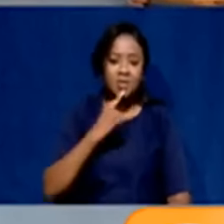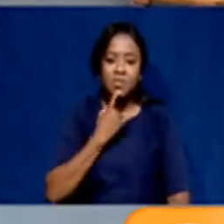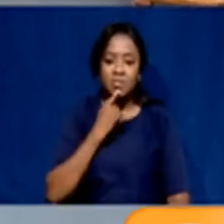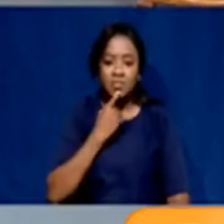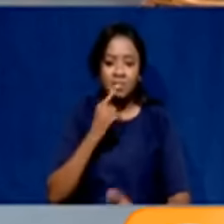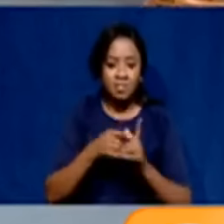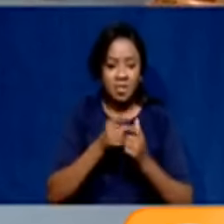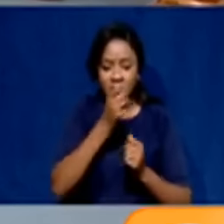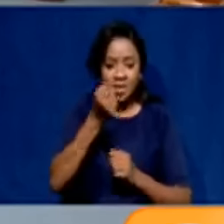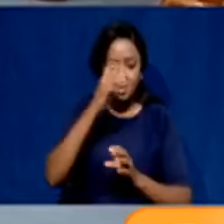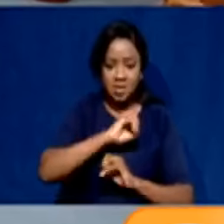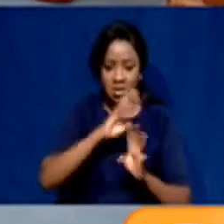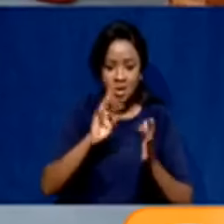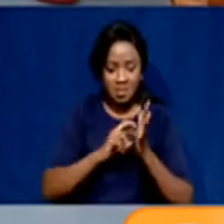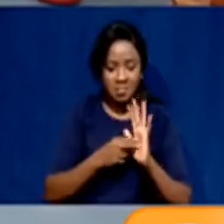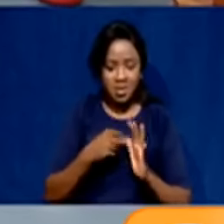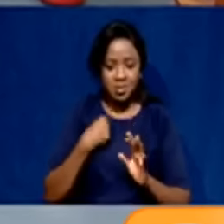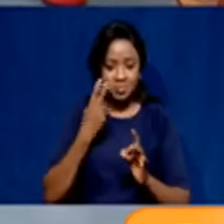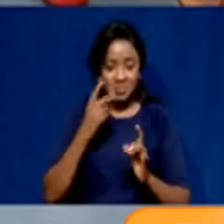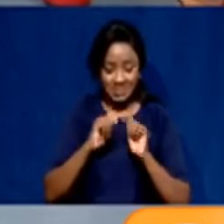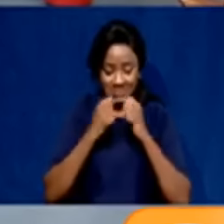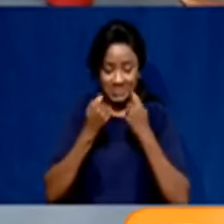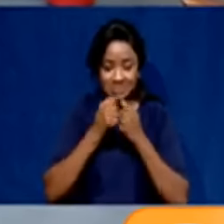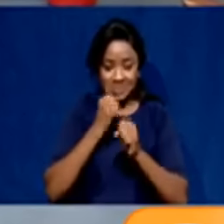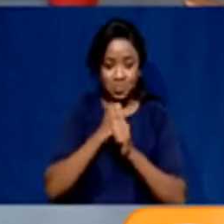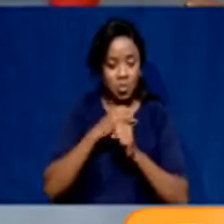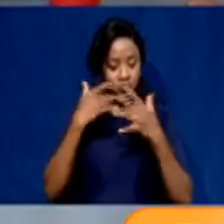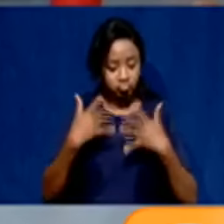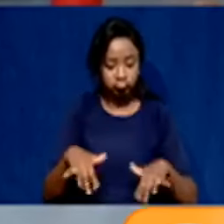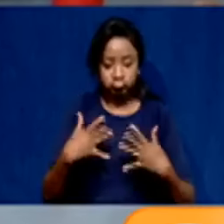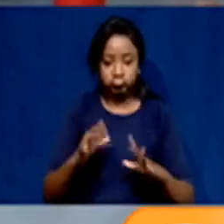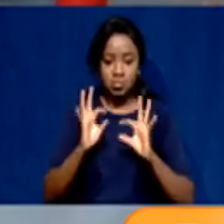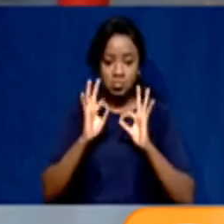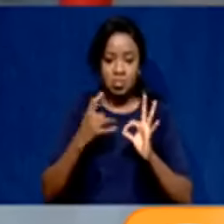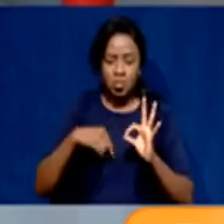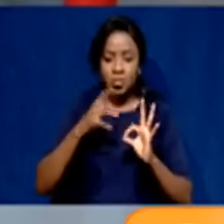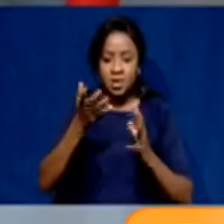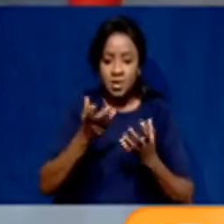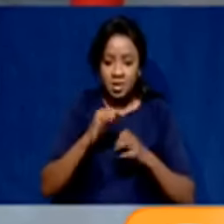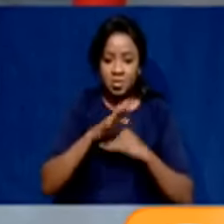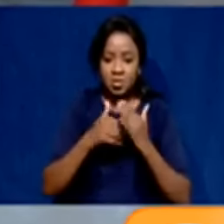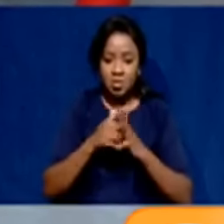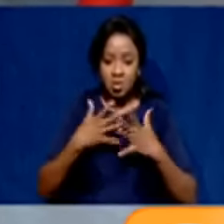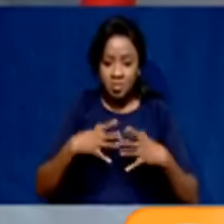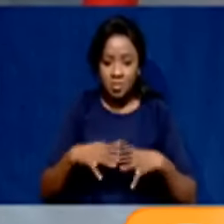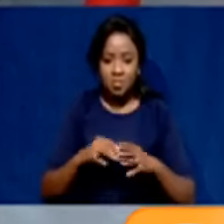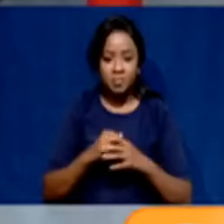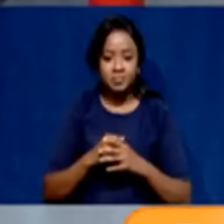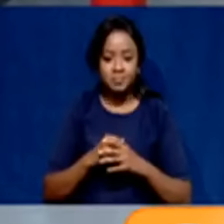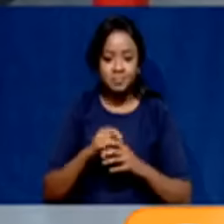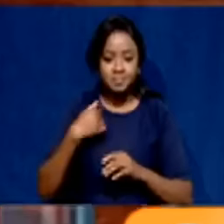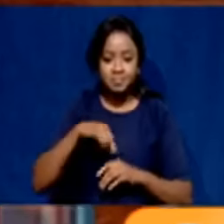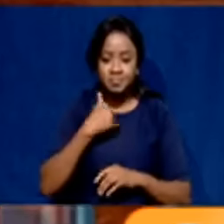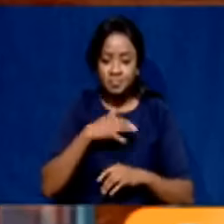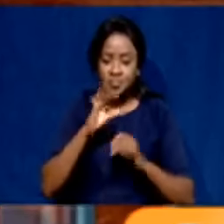get it. So you need all this kind of, teamwork is great, you know. You need all, everybody need all flavors. And I think we have a great